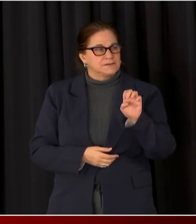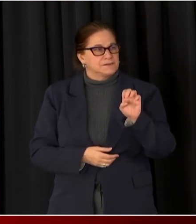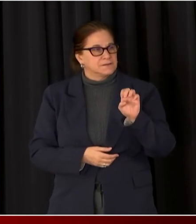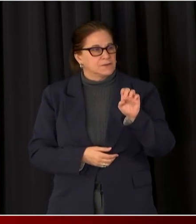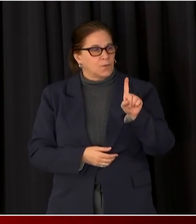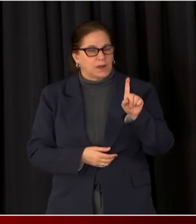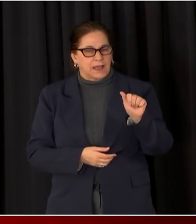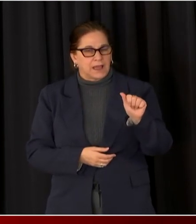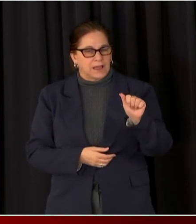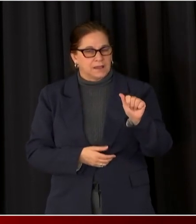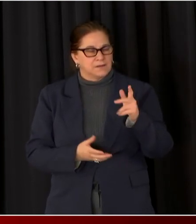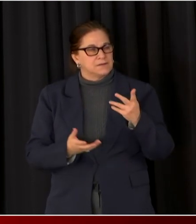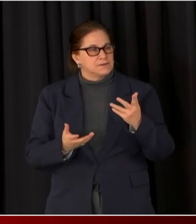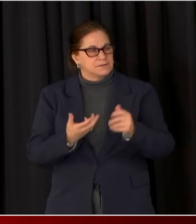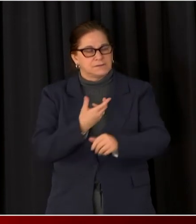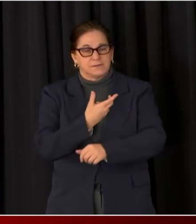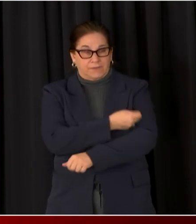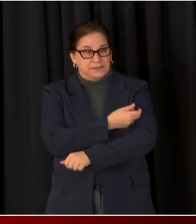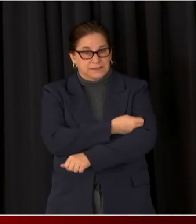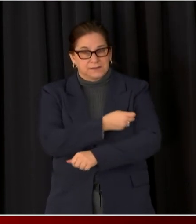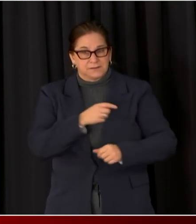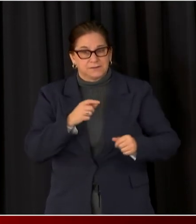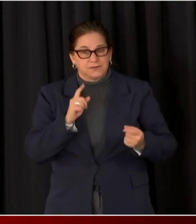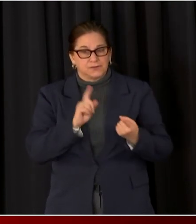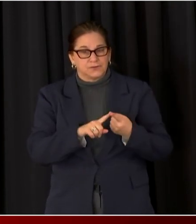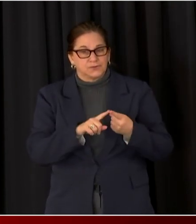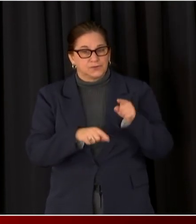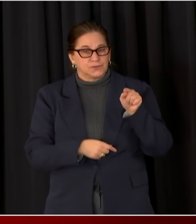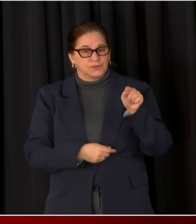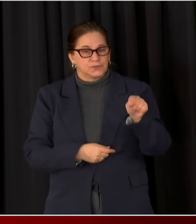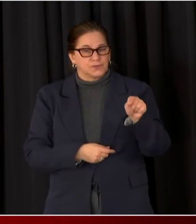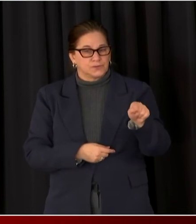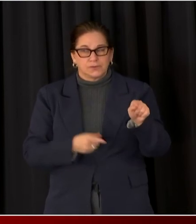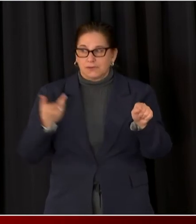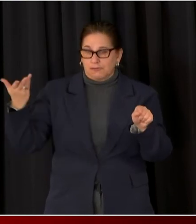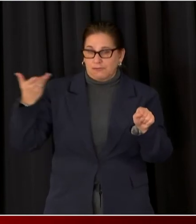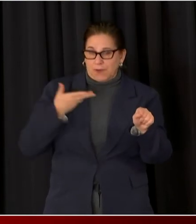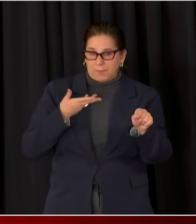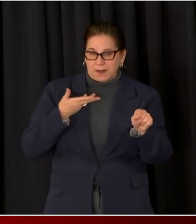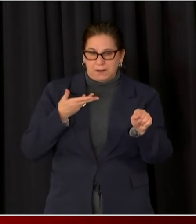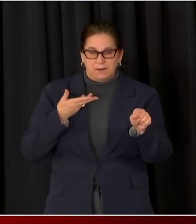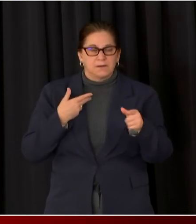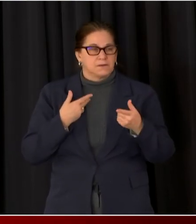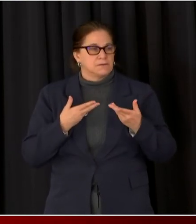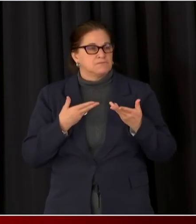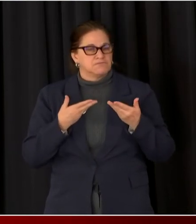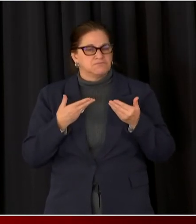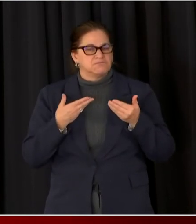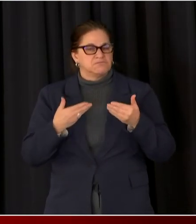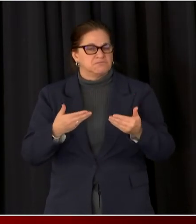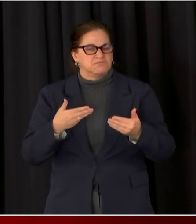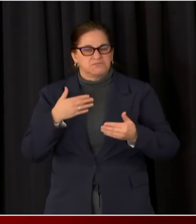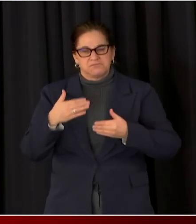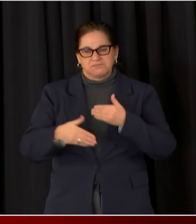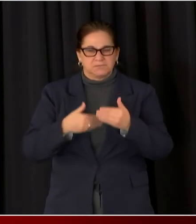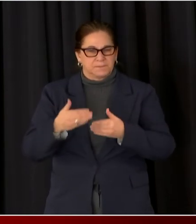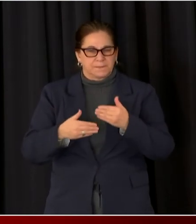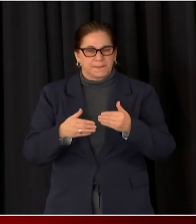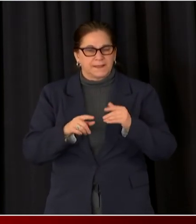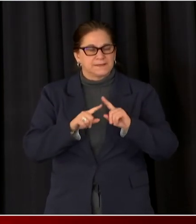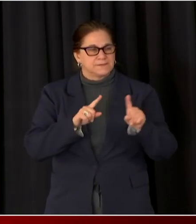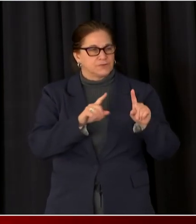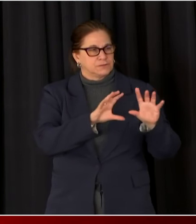And we also talk about that in a little bit more detail as in terms of a phased rollout of a phased approach. So